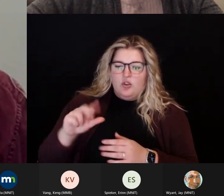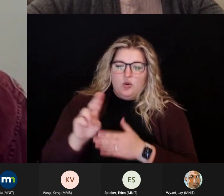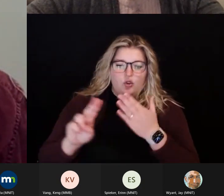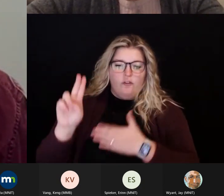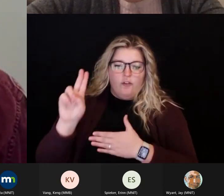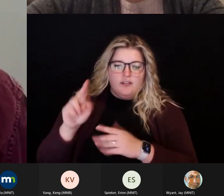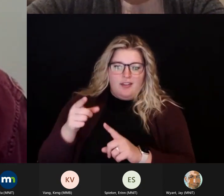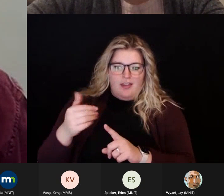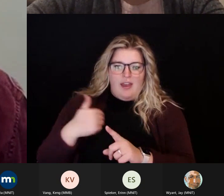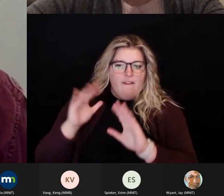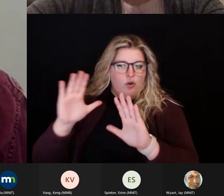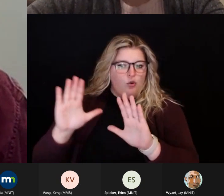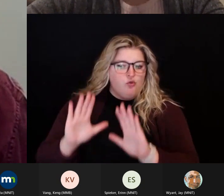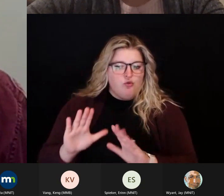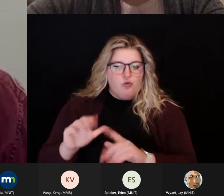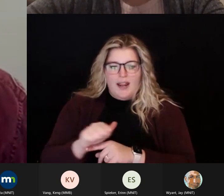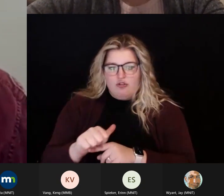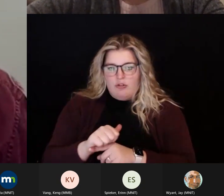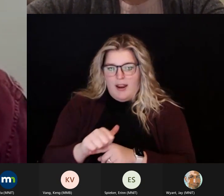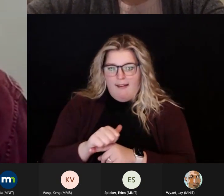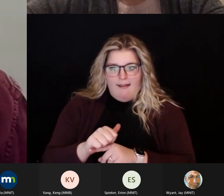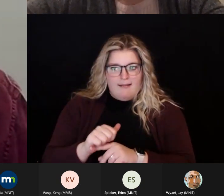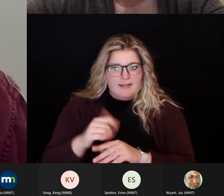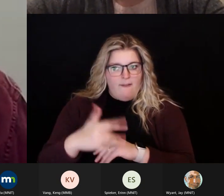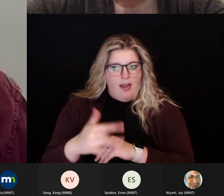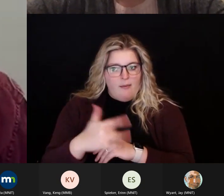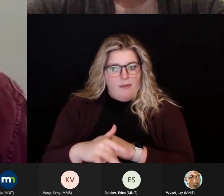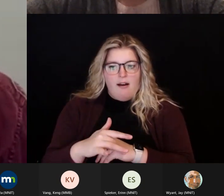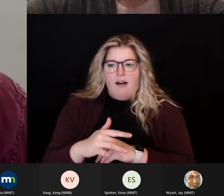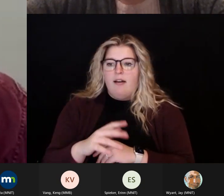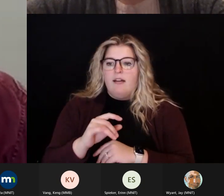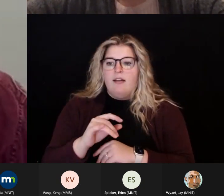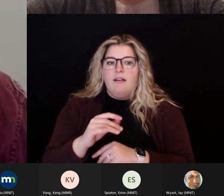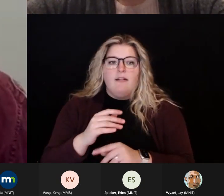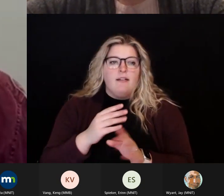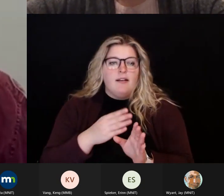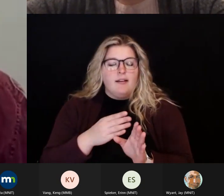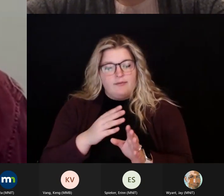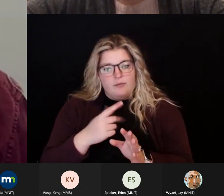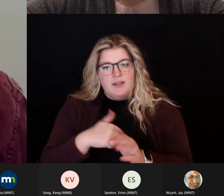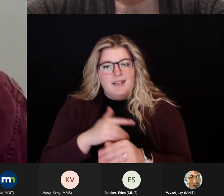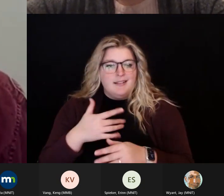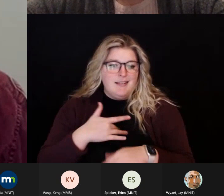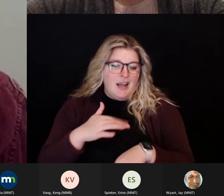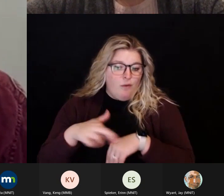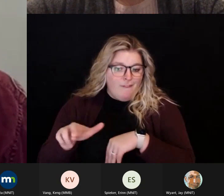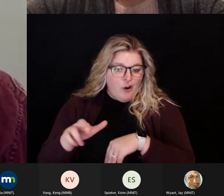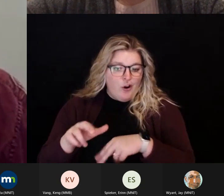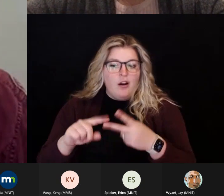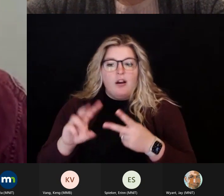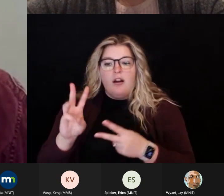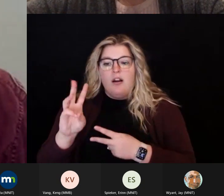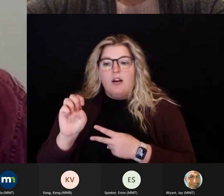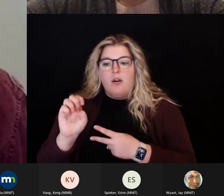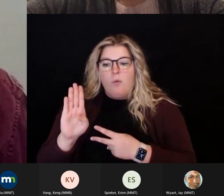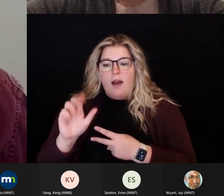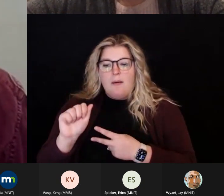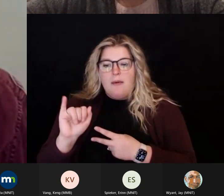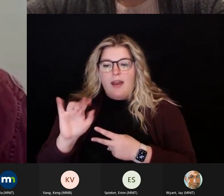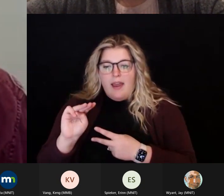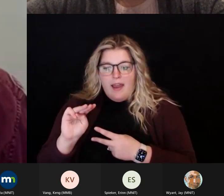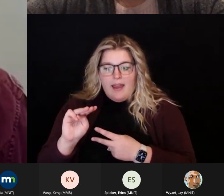trainings that we like to direct folks to. WebAIM, who I know you all have worked with, have some